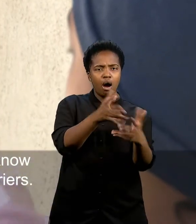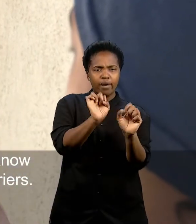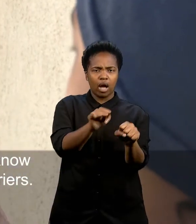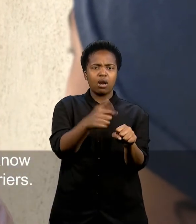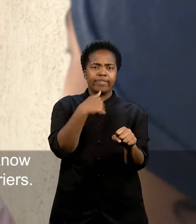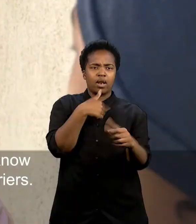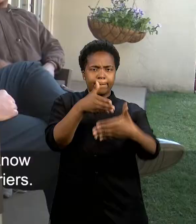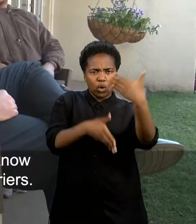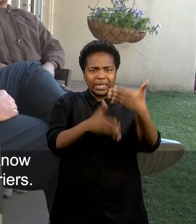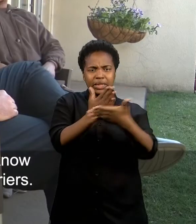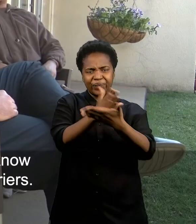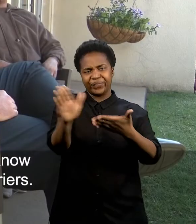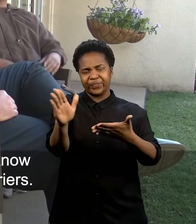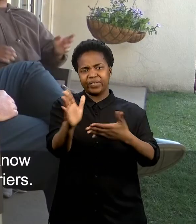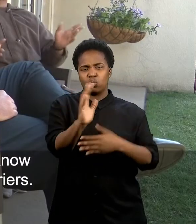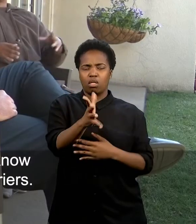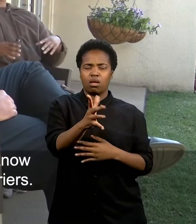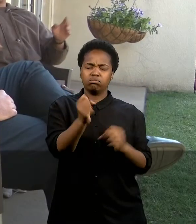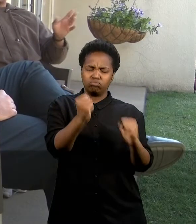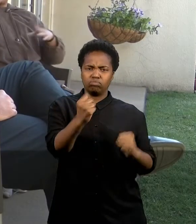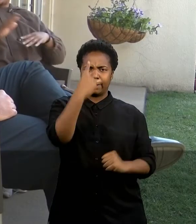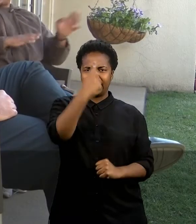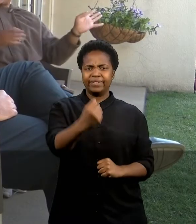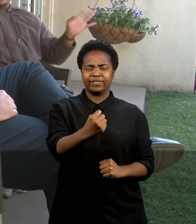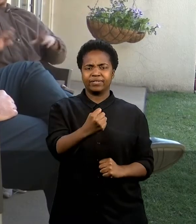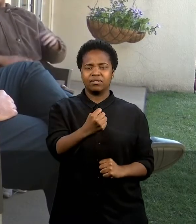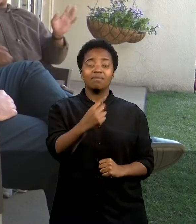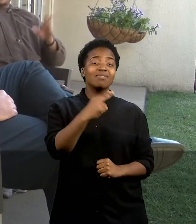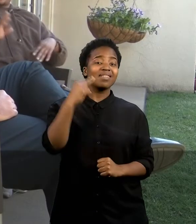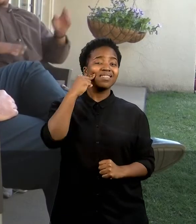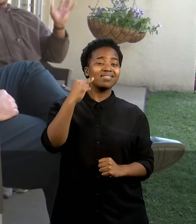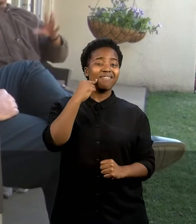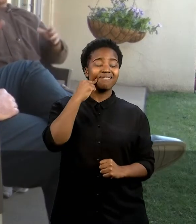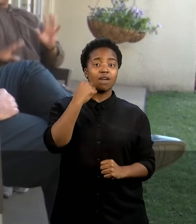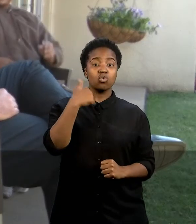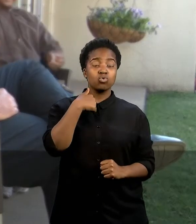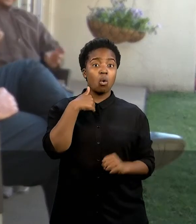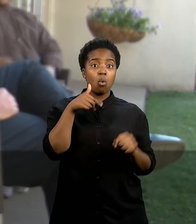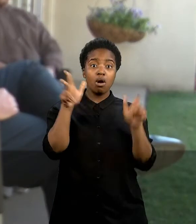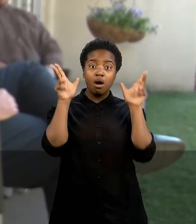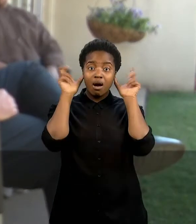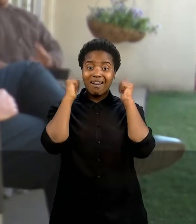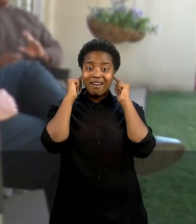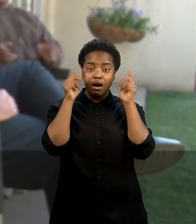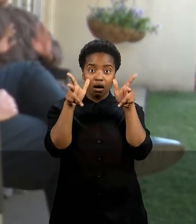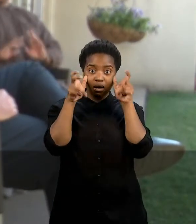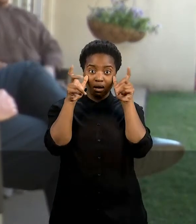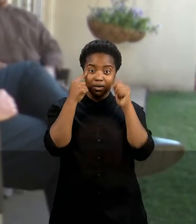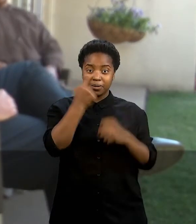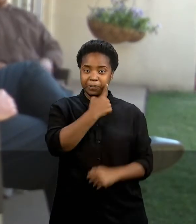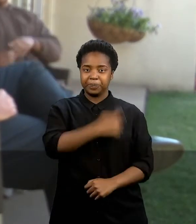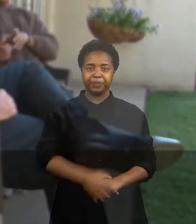people, then there will not be barriers. And I strongly believe that. Deaf people don't listen with their ears,